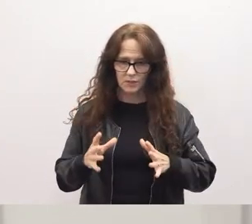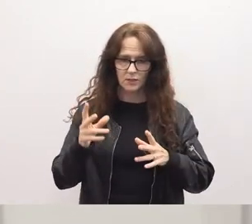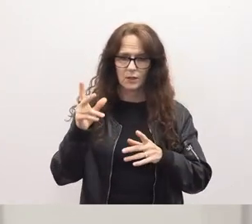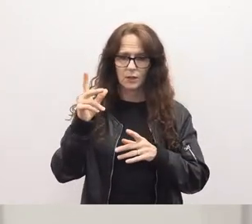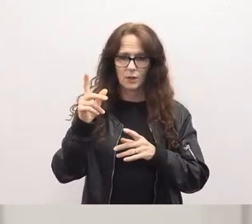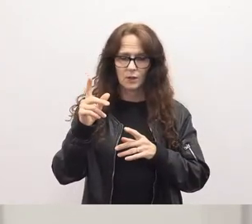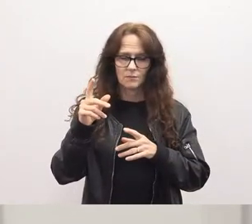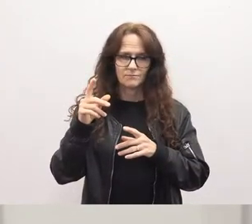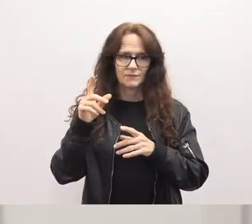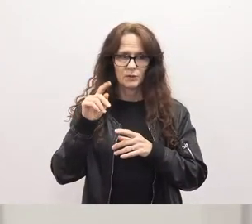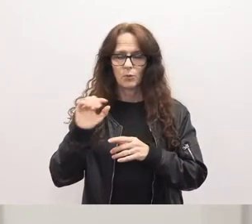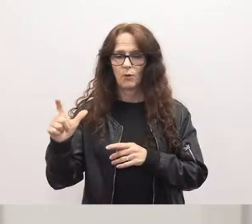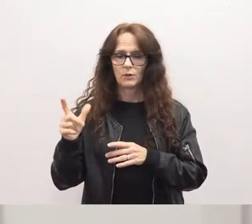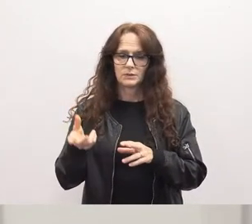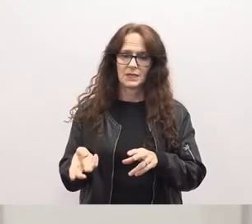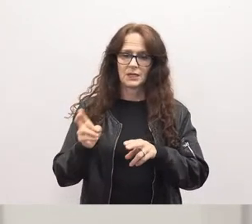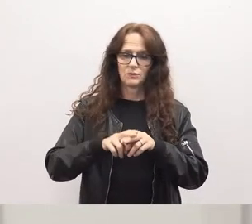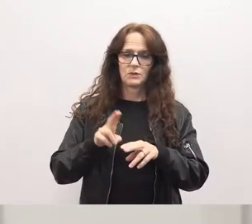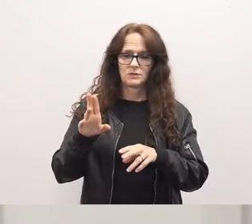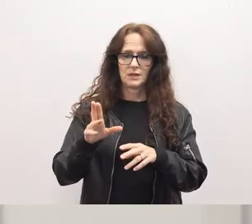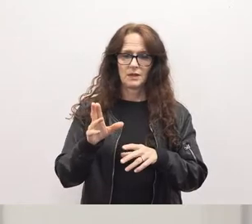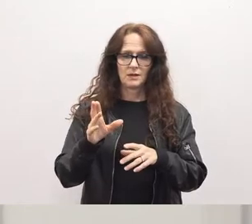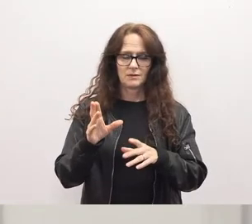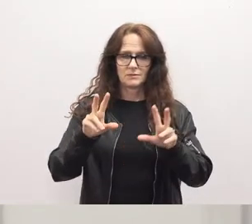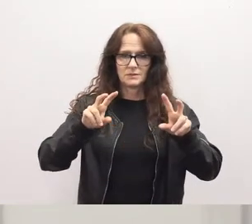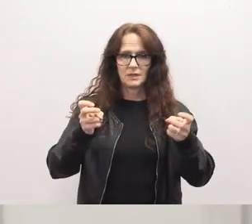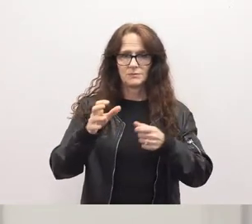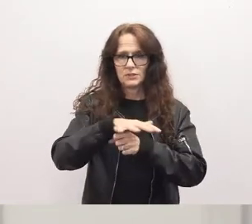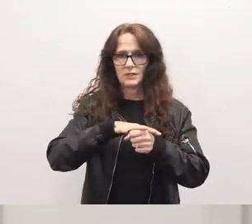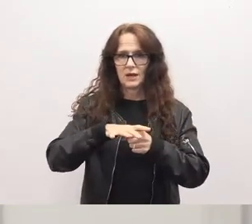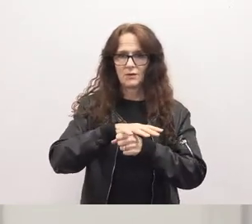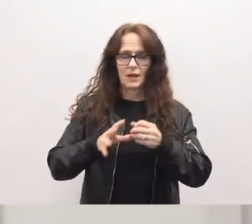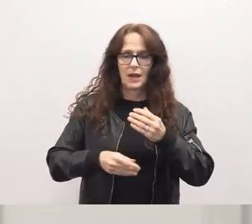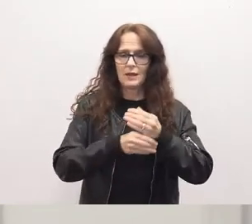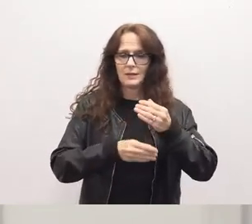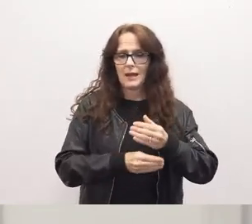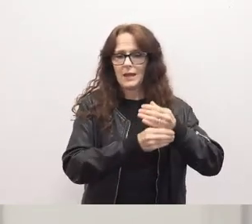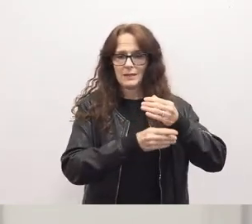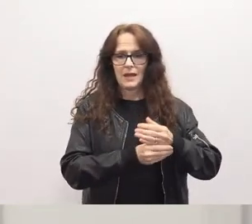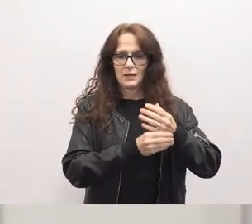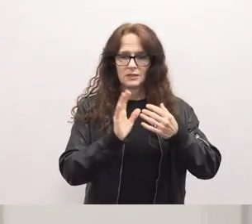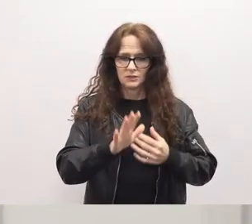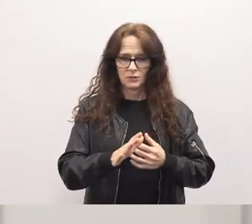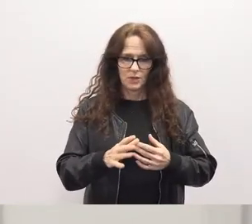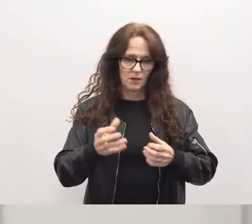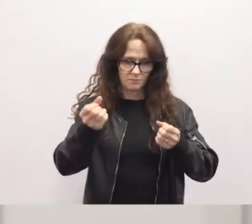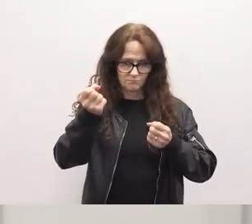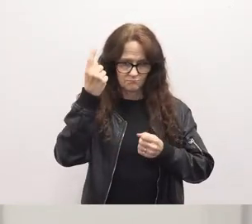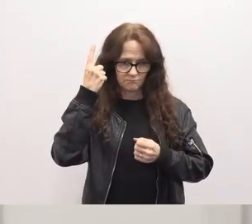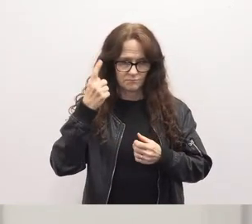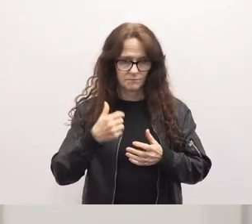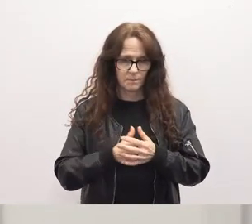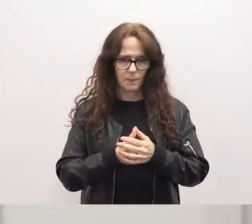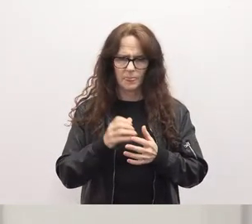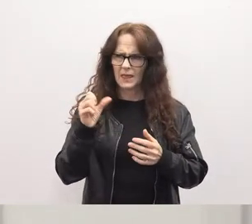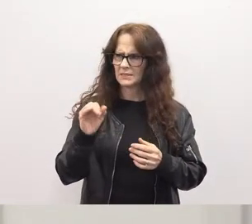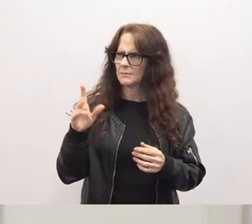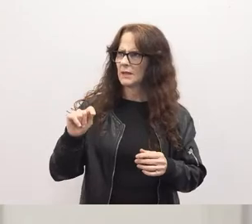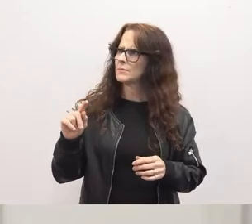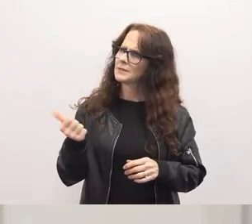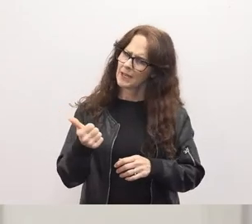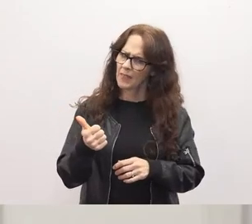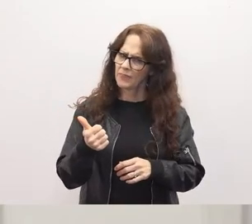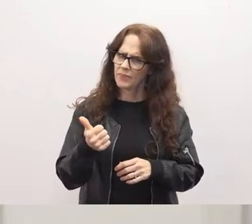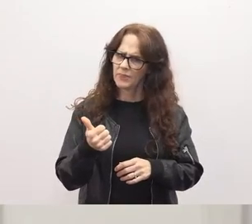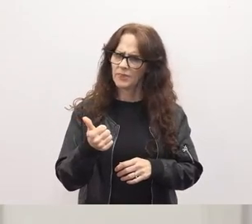tools, increasing their toolkit in their subject area. And so already it's off to a great start. I think the first was September 10th.